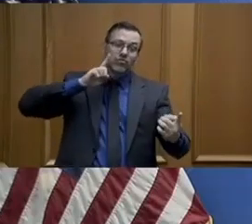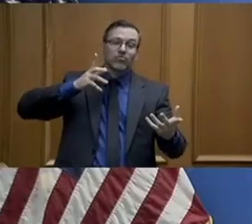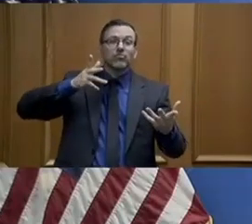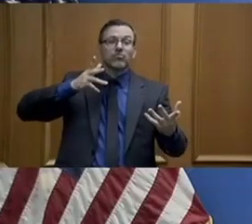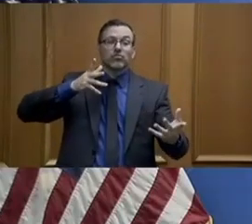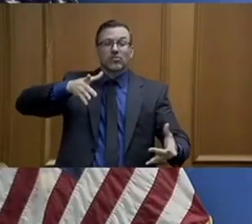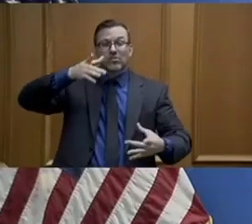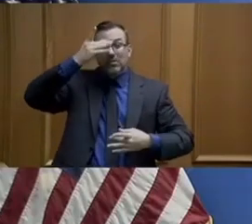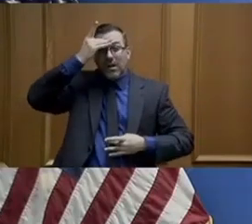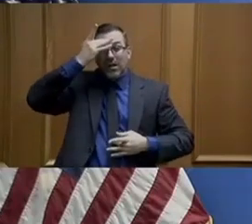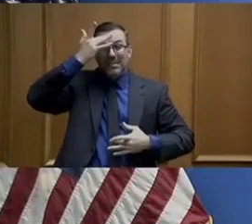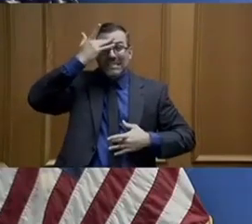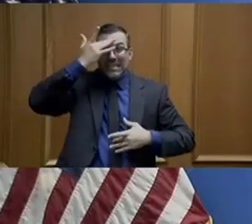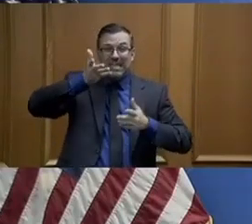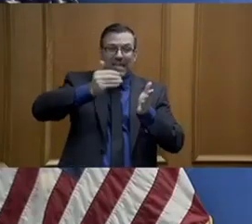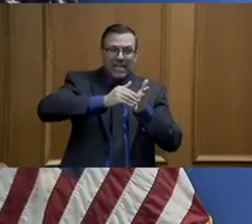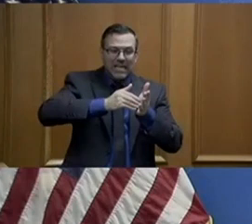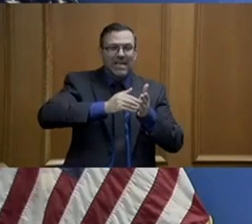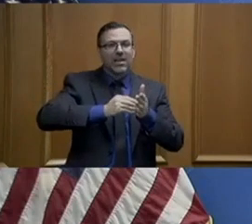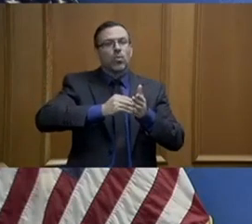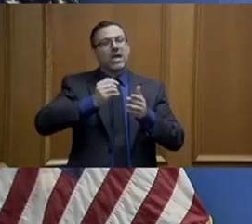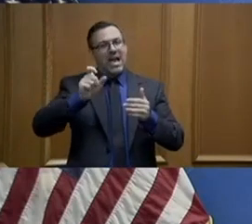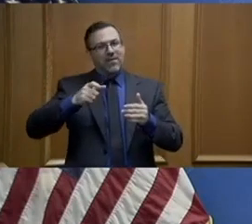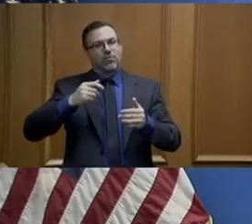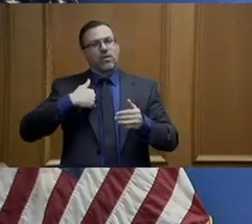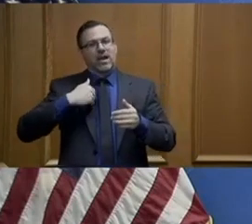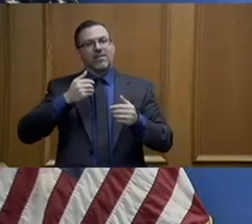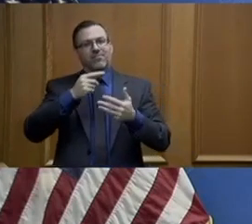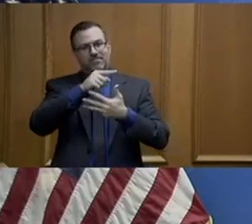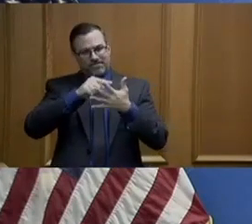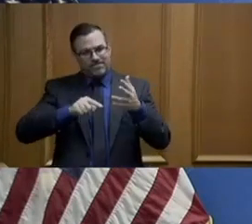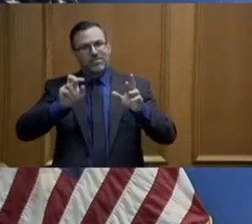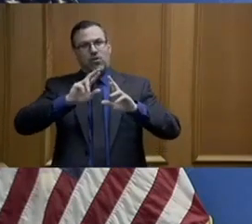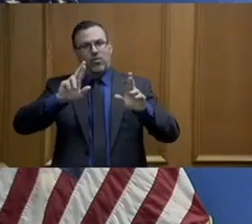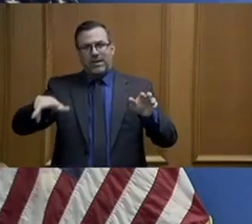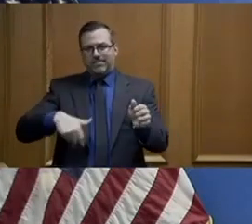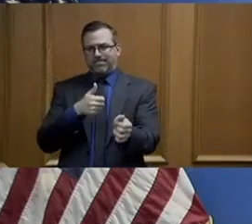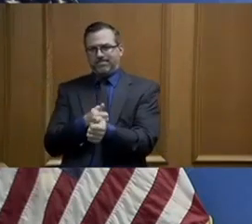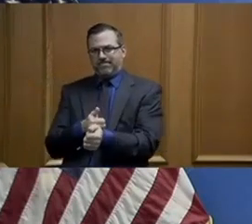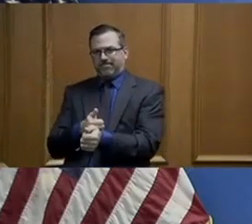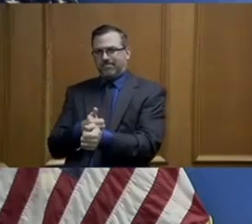is a challenge, but it is, as we said, it's a clear